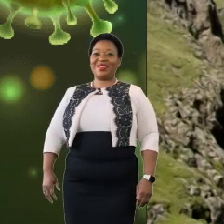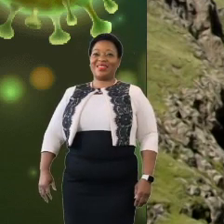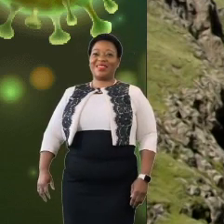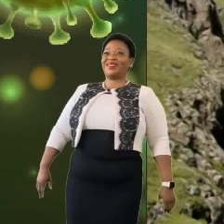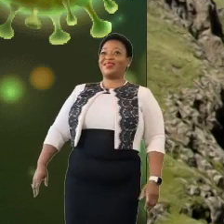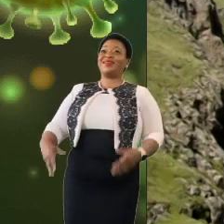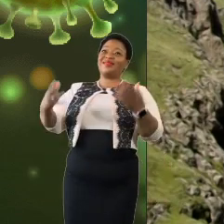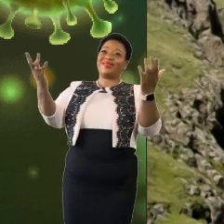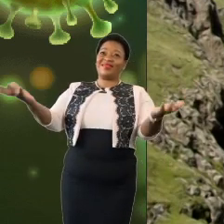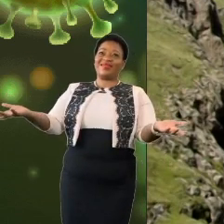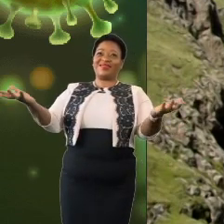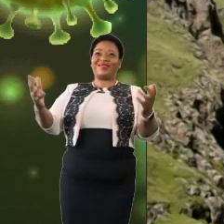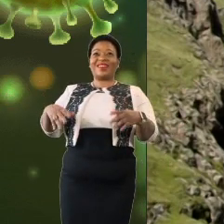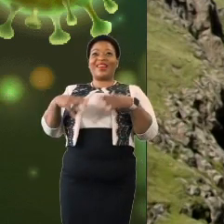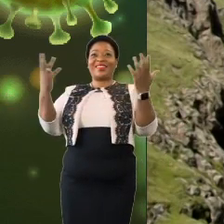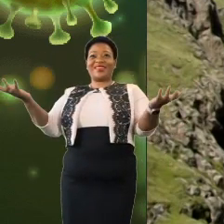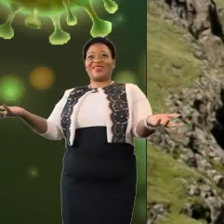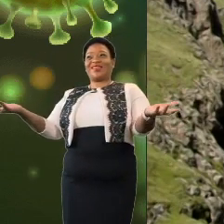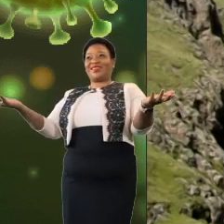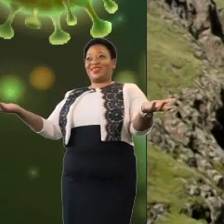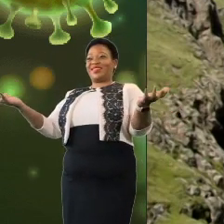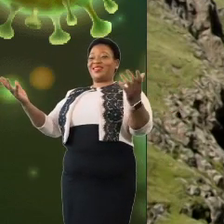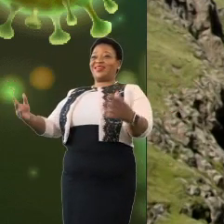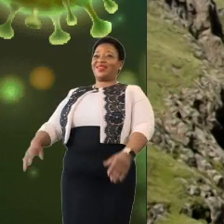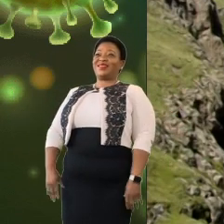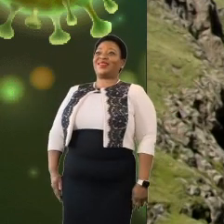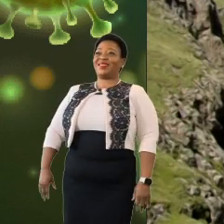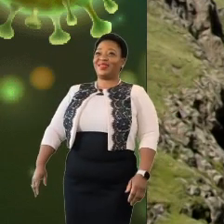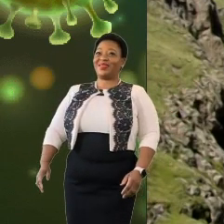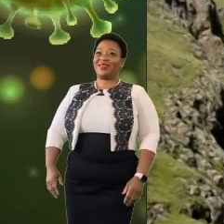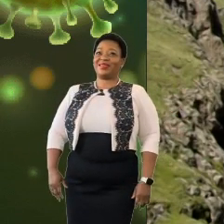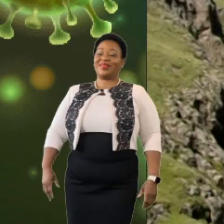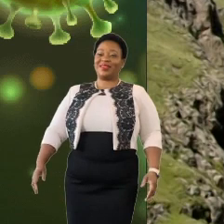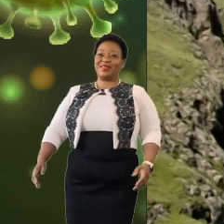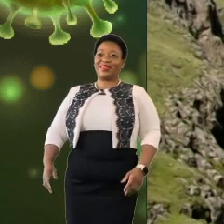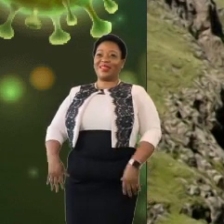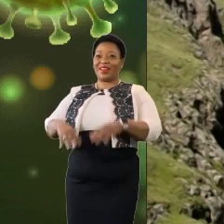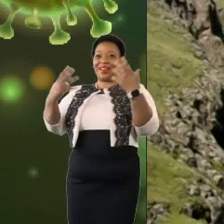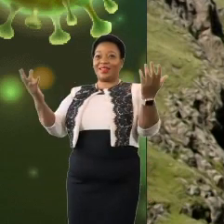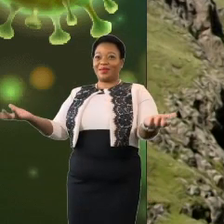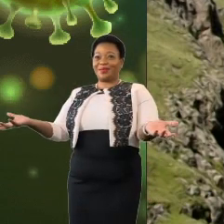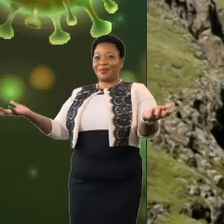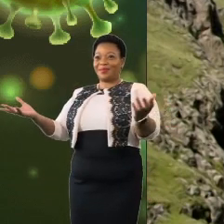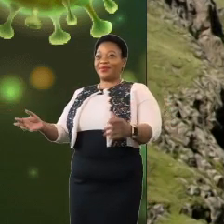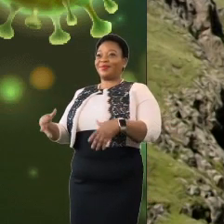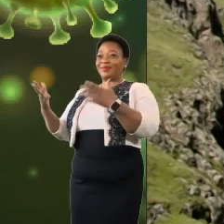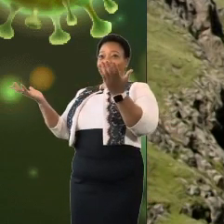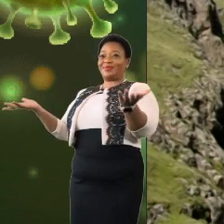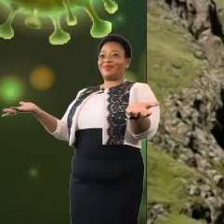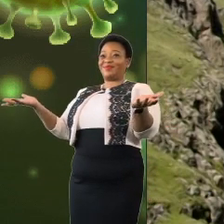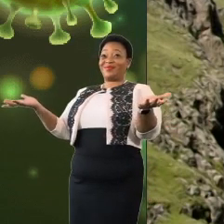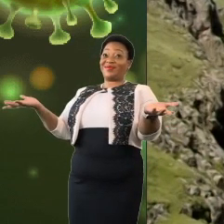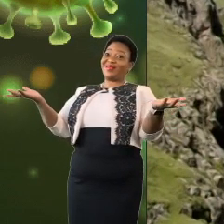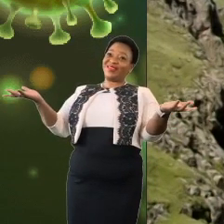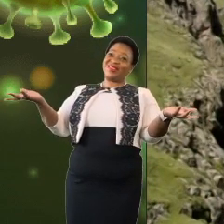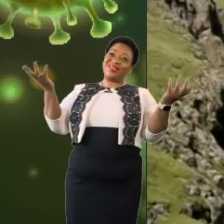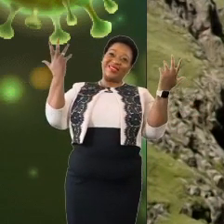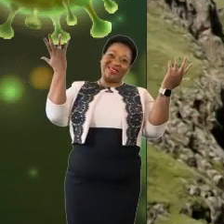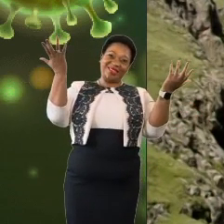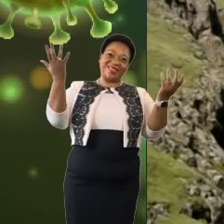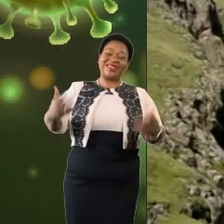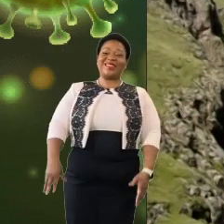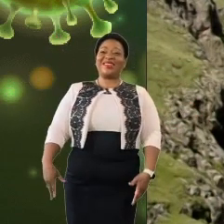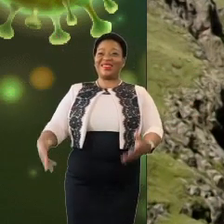project that speaks directly to what you presented. Kindly advise us on how we can meet with you and how we can work